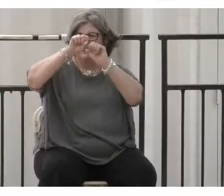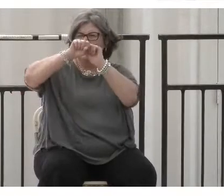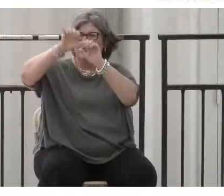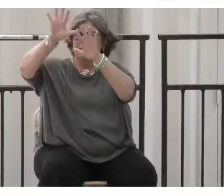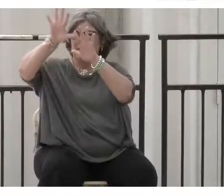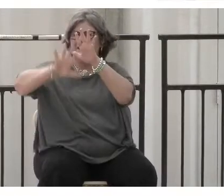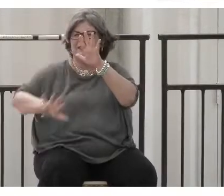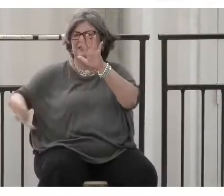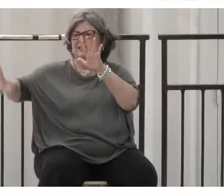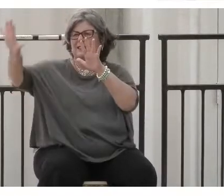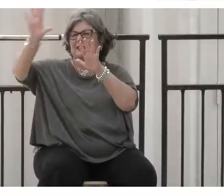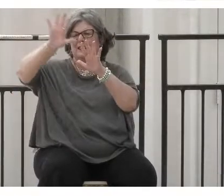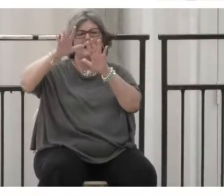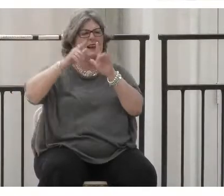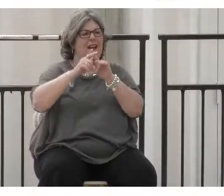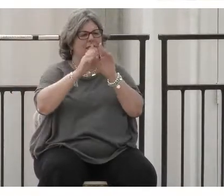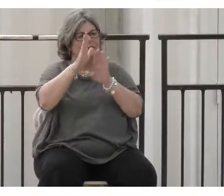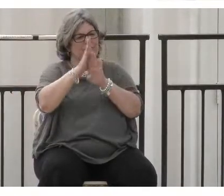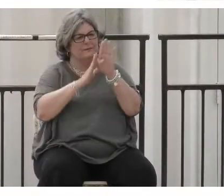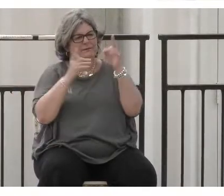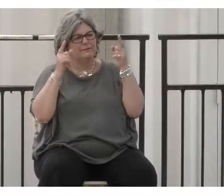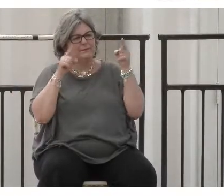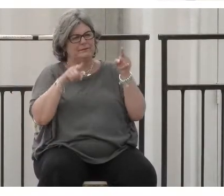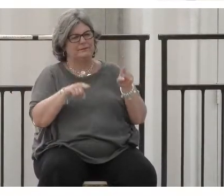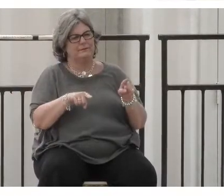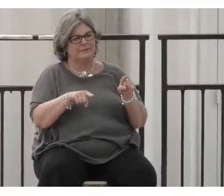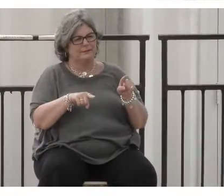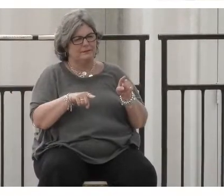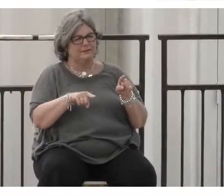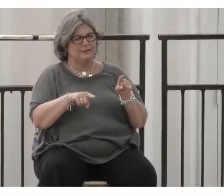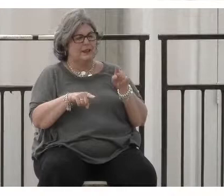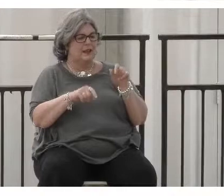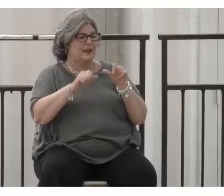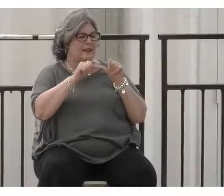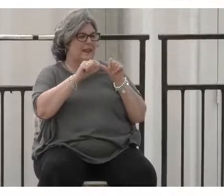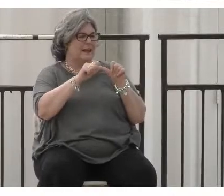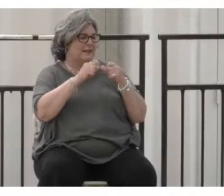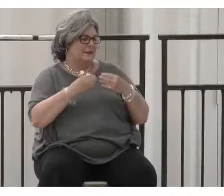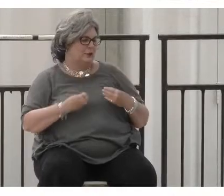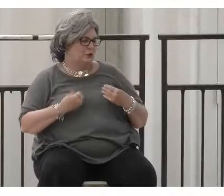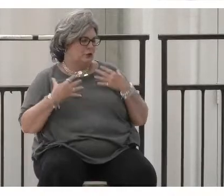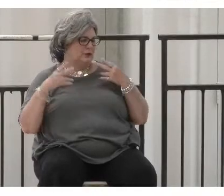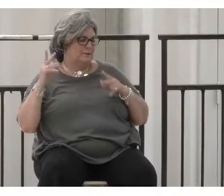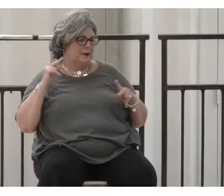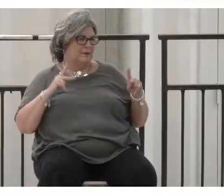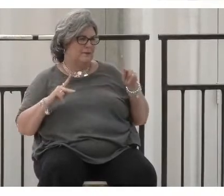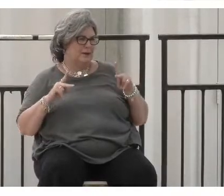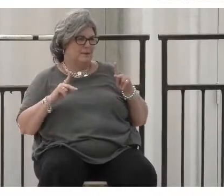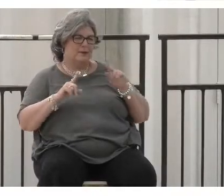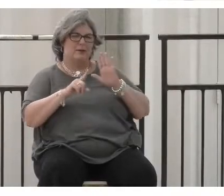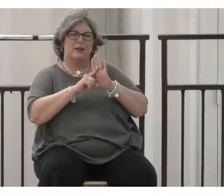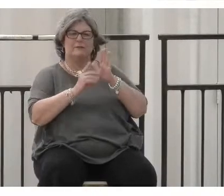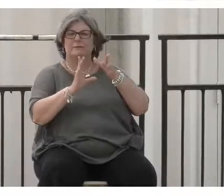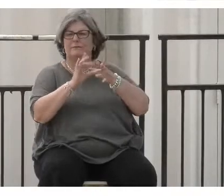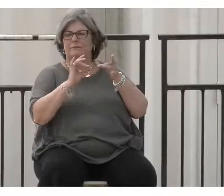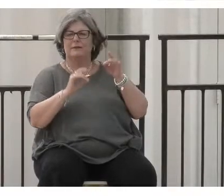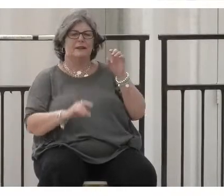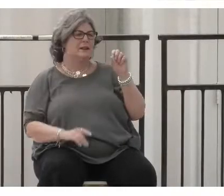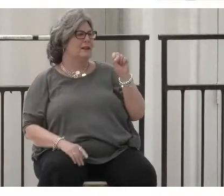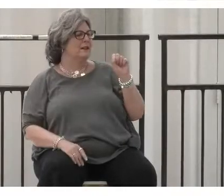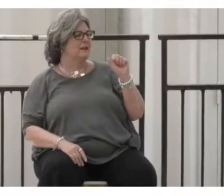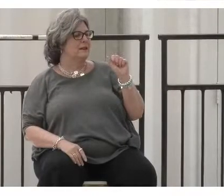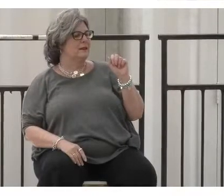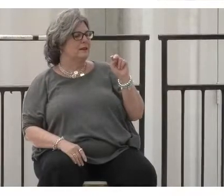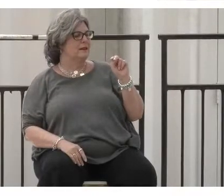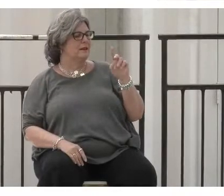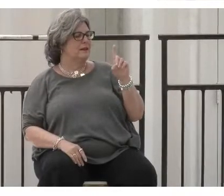mountains, and the creativity that came out of that. And that continues to inspire people, such as Sandro's talking about innovative